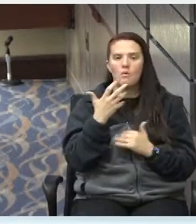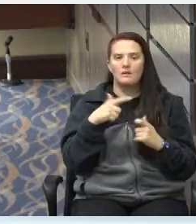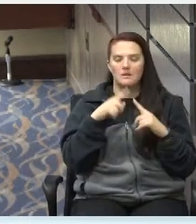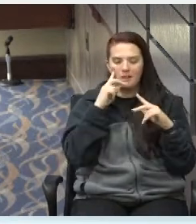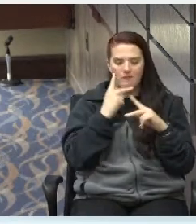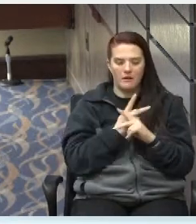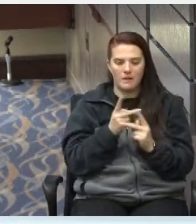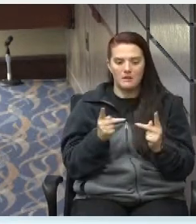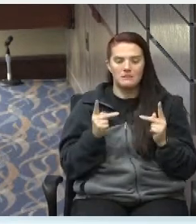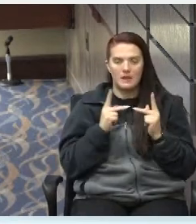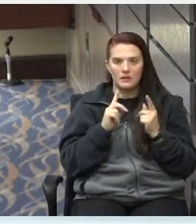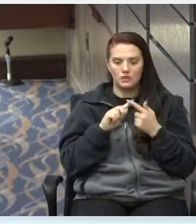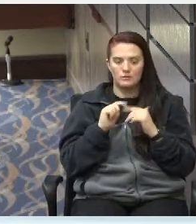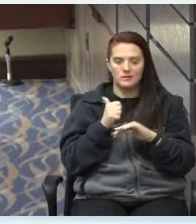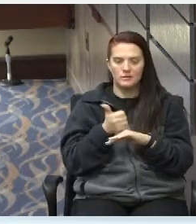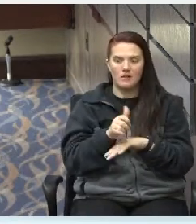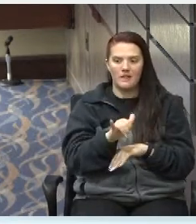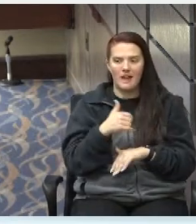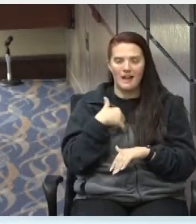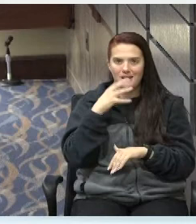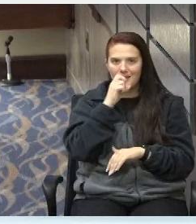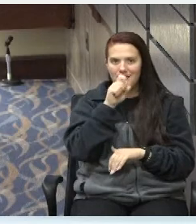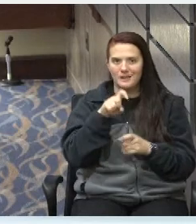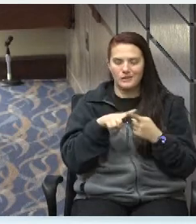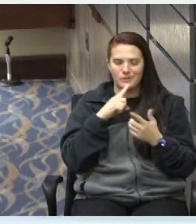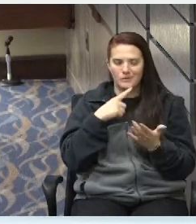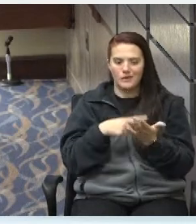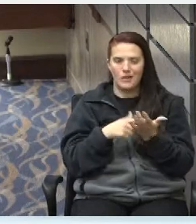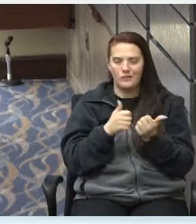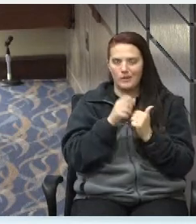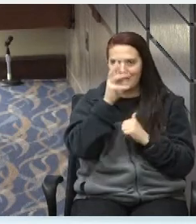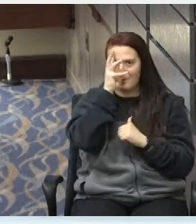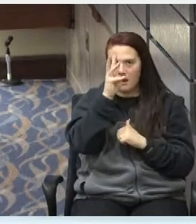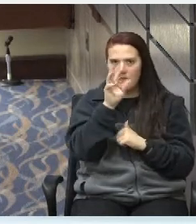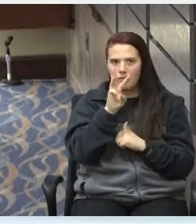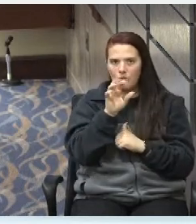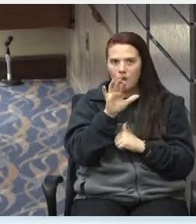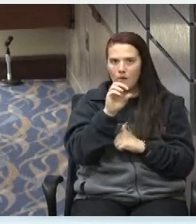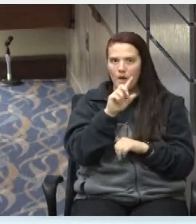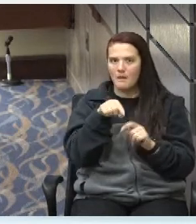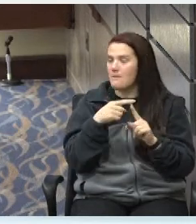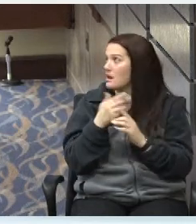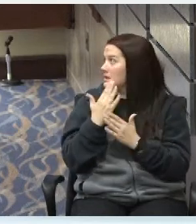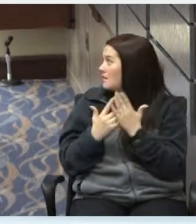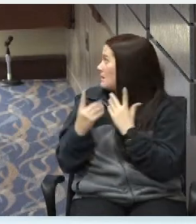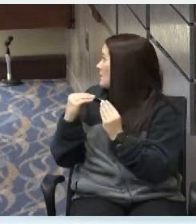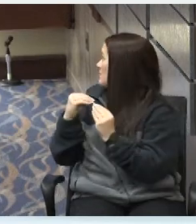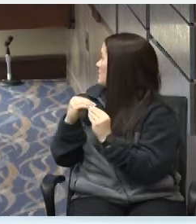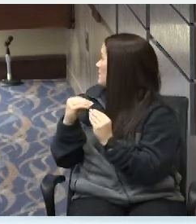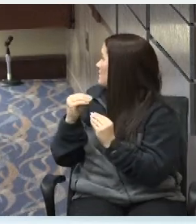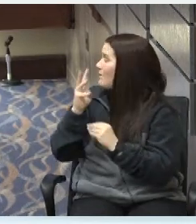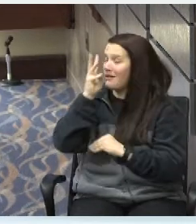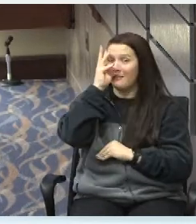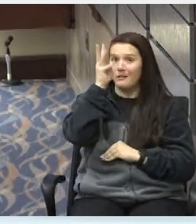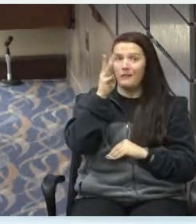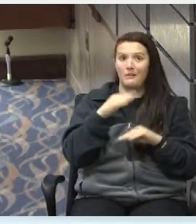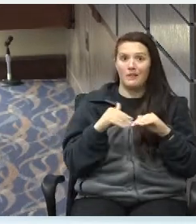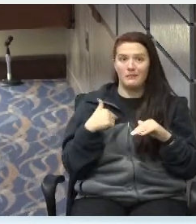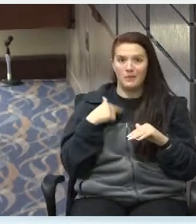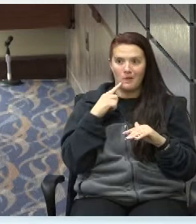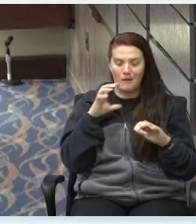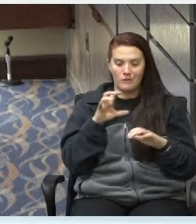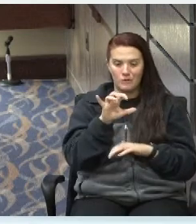place to install that, so I guess I need to talk to Creative Waco about someone much more artistic than me will have to do that